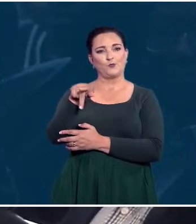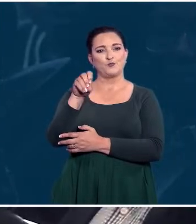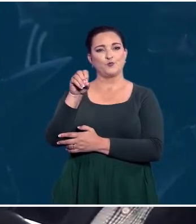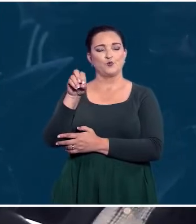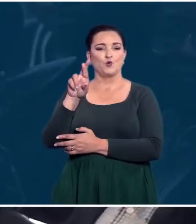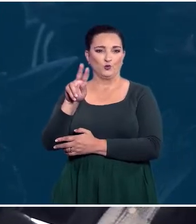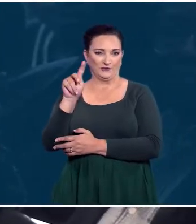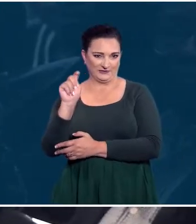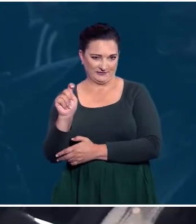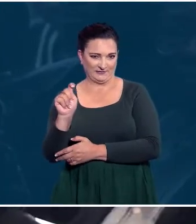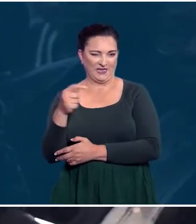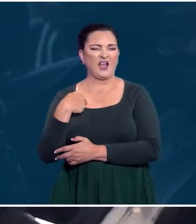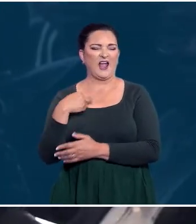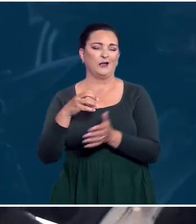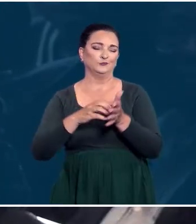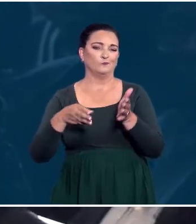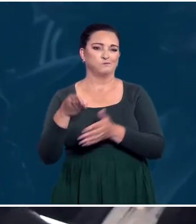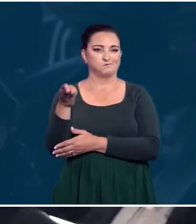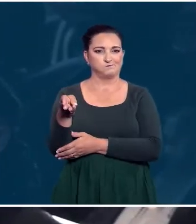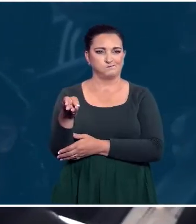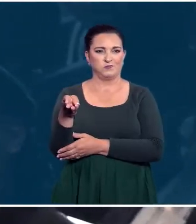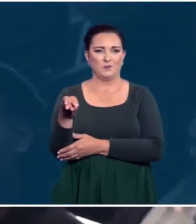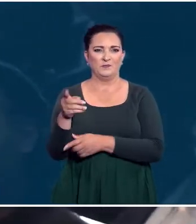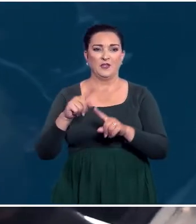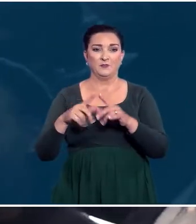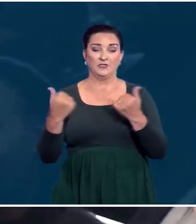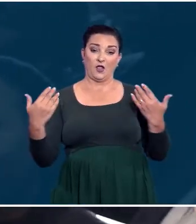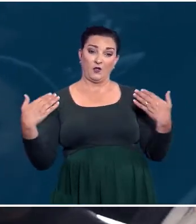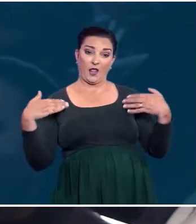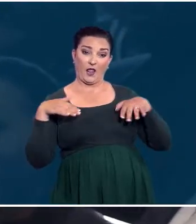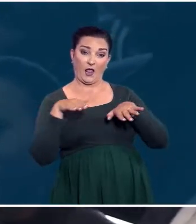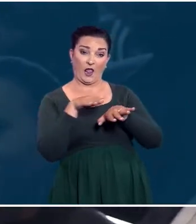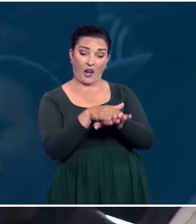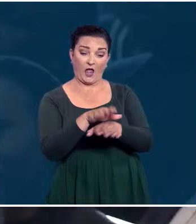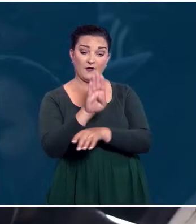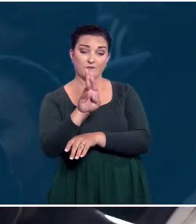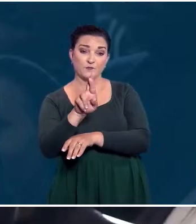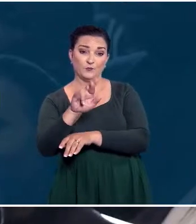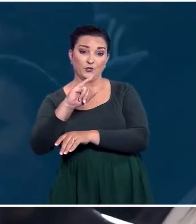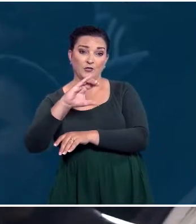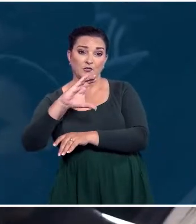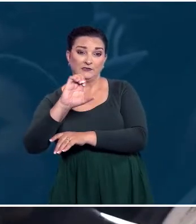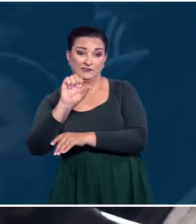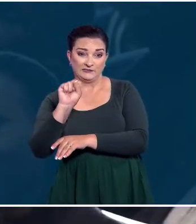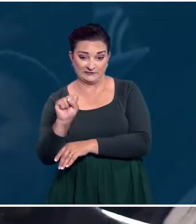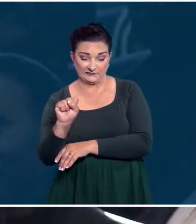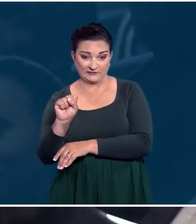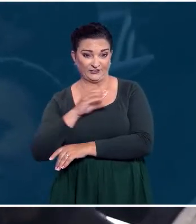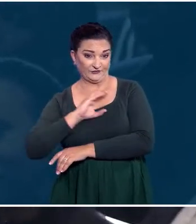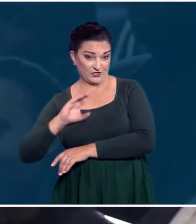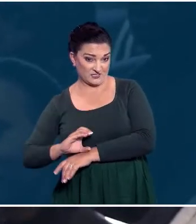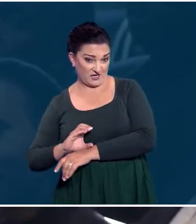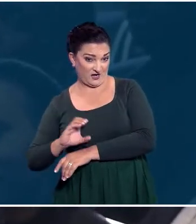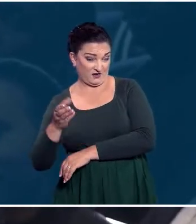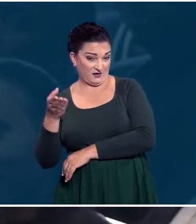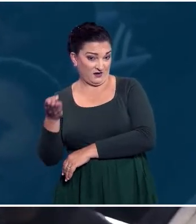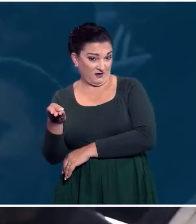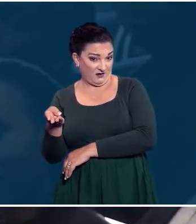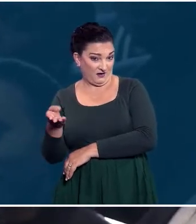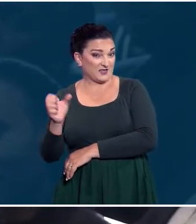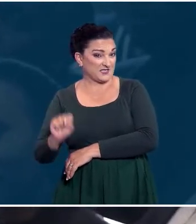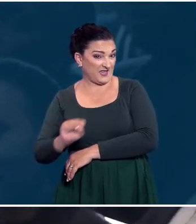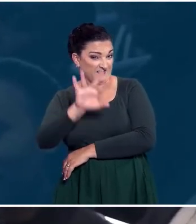the emergence and the alliance from the BRICS with China and South Africa, from the webs we know that China has the